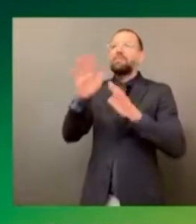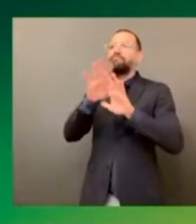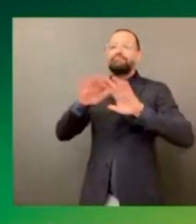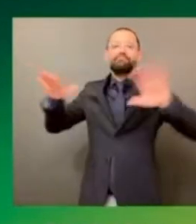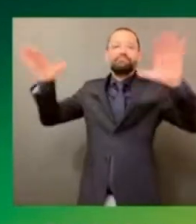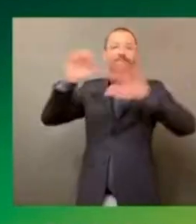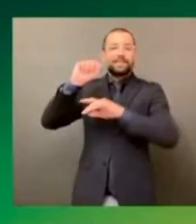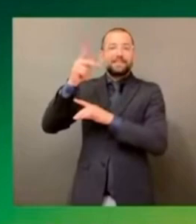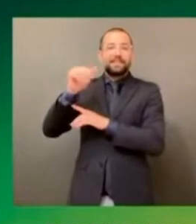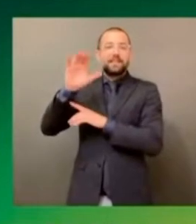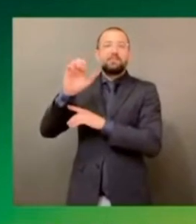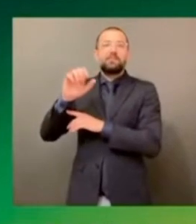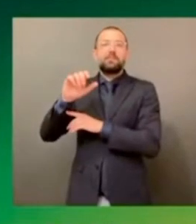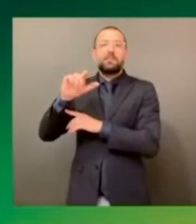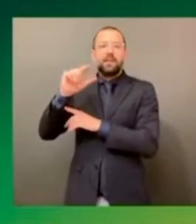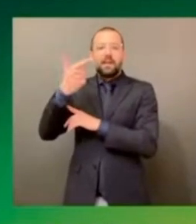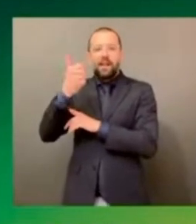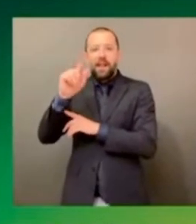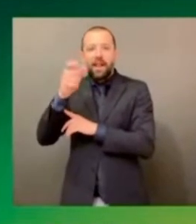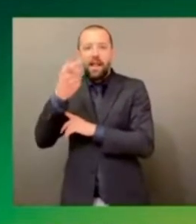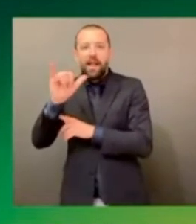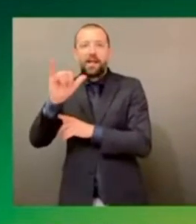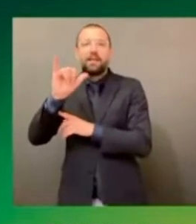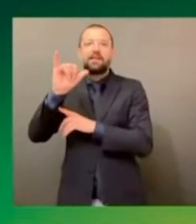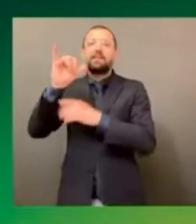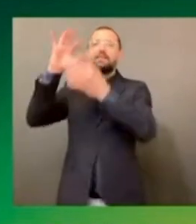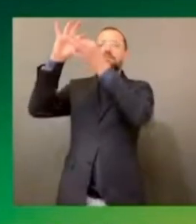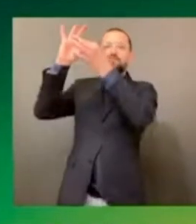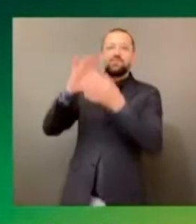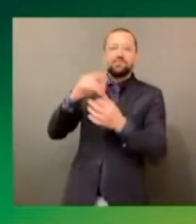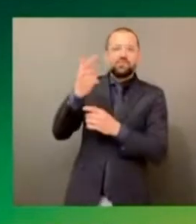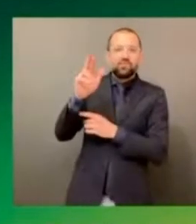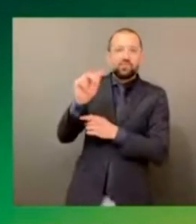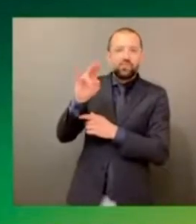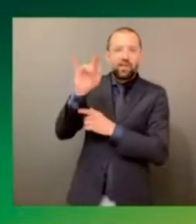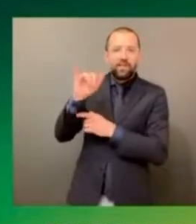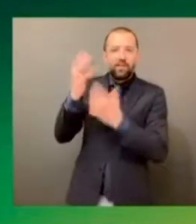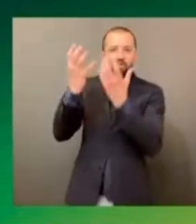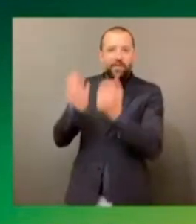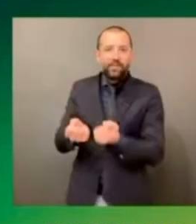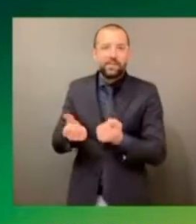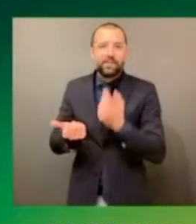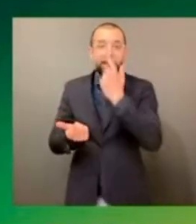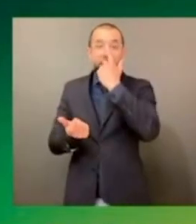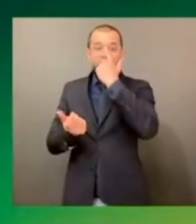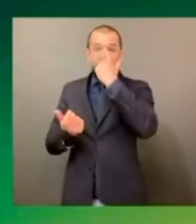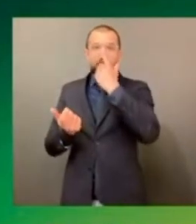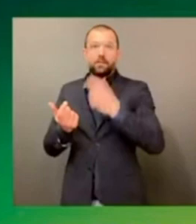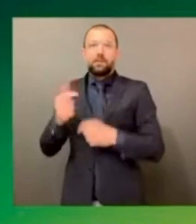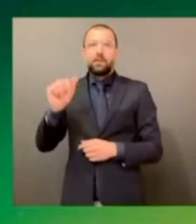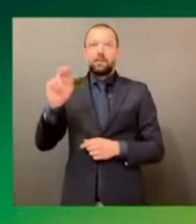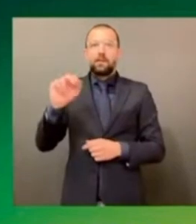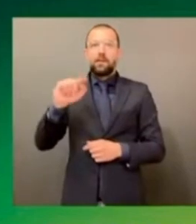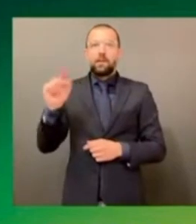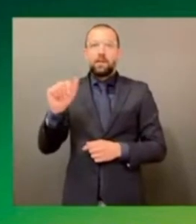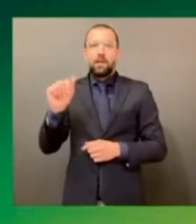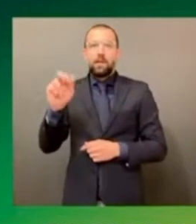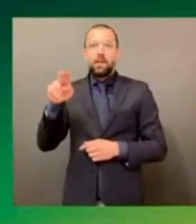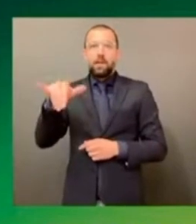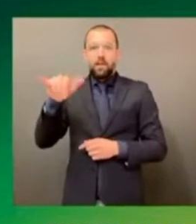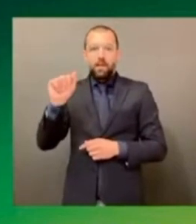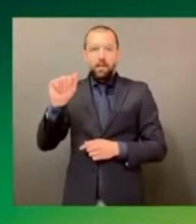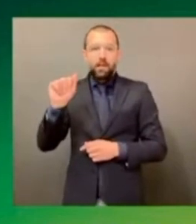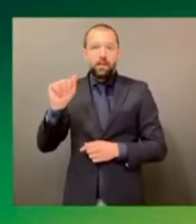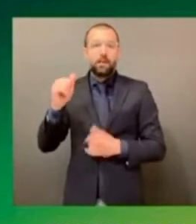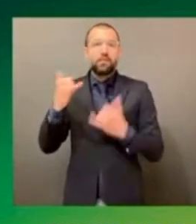gravity. In Tanzania, plans are underway to build the first facility of its kind on the